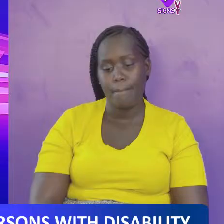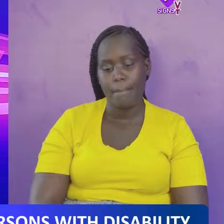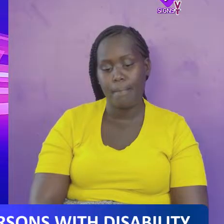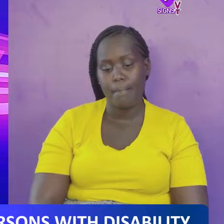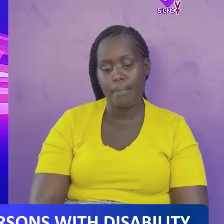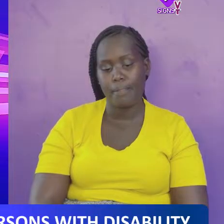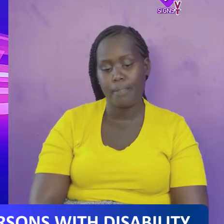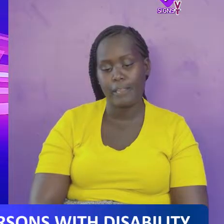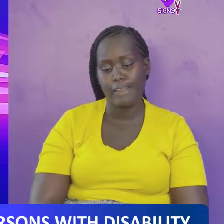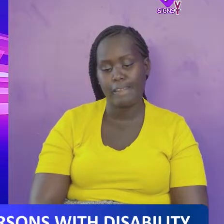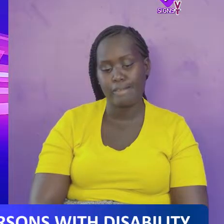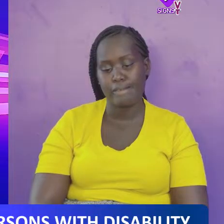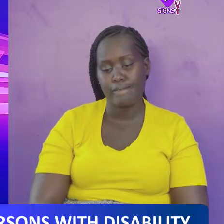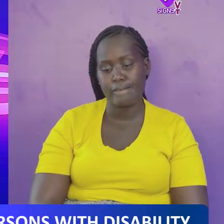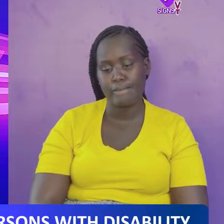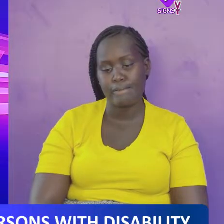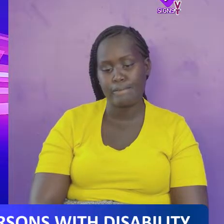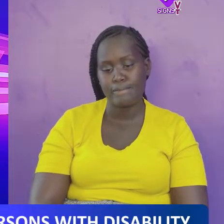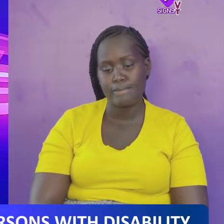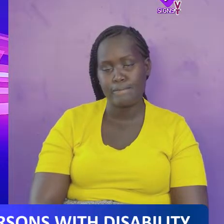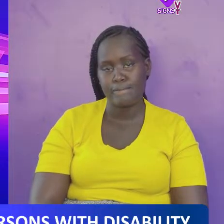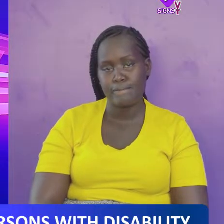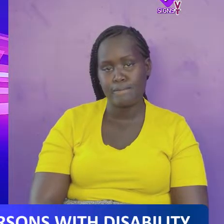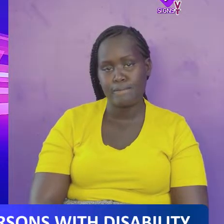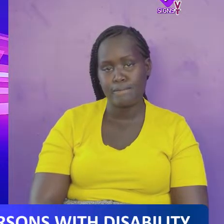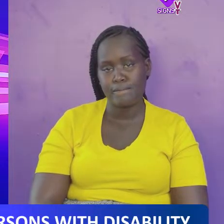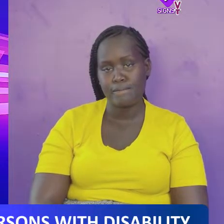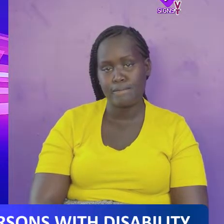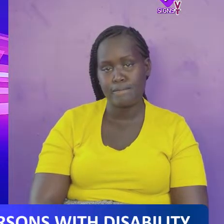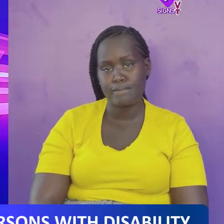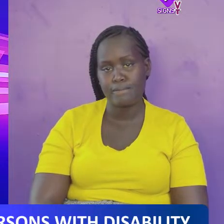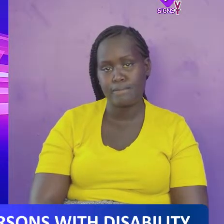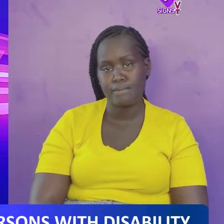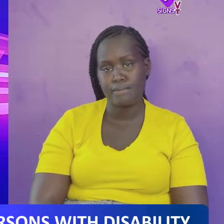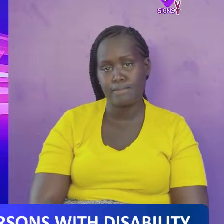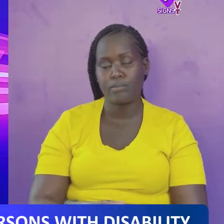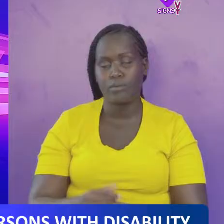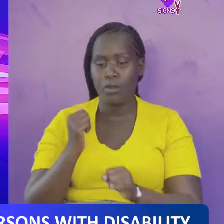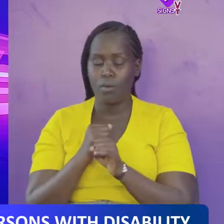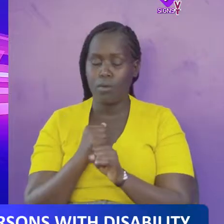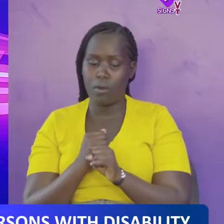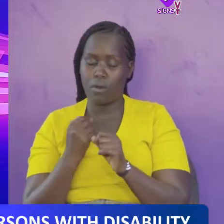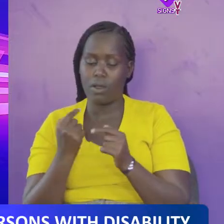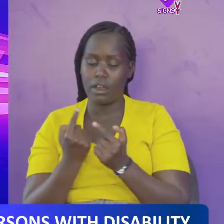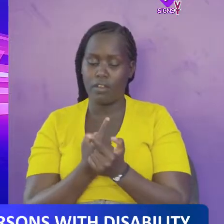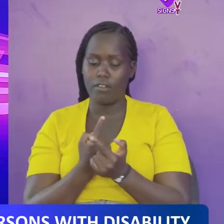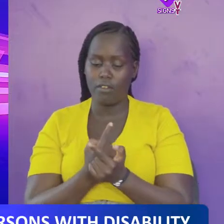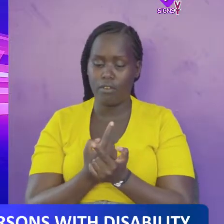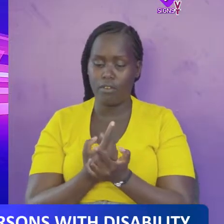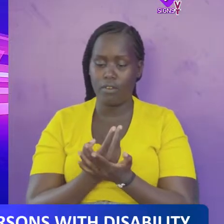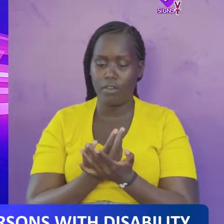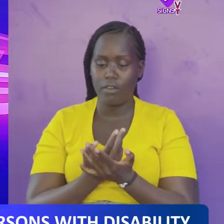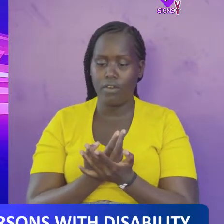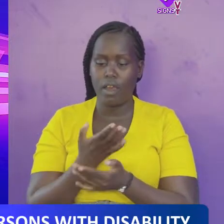You are across the country, right? Yeah, we operate across the country. Yes. And